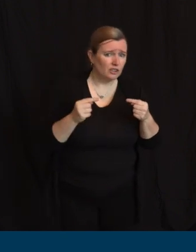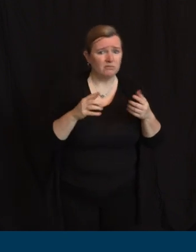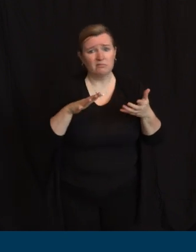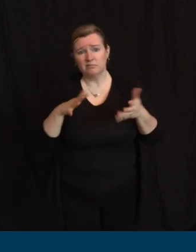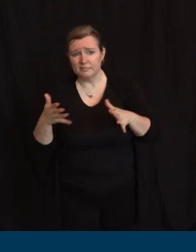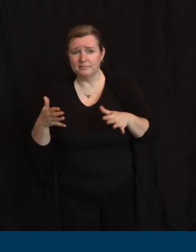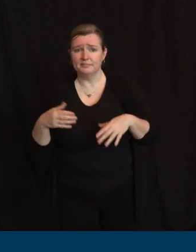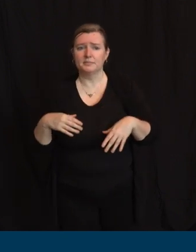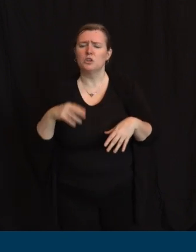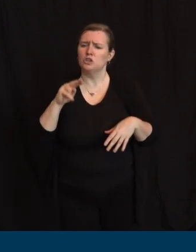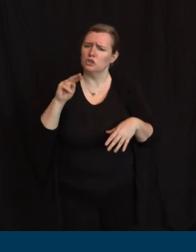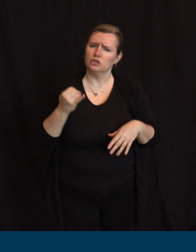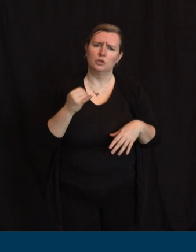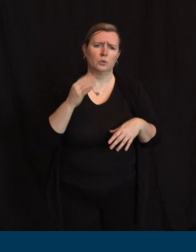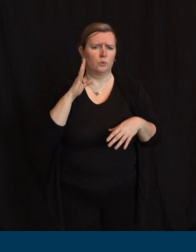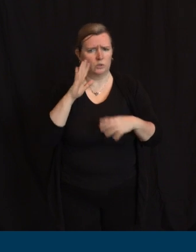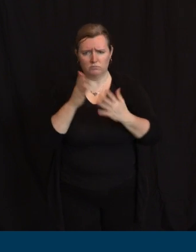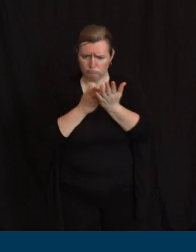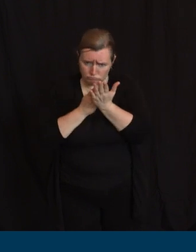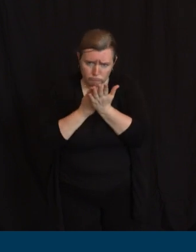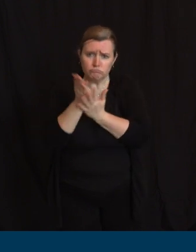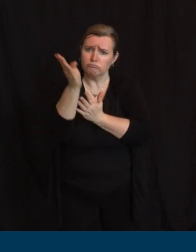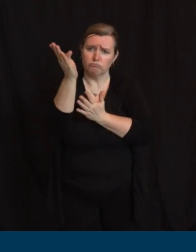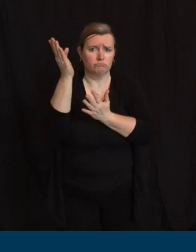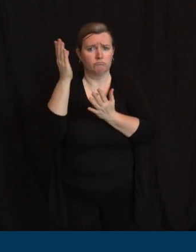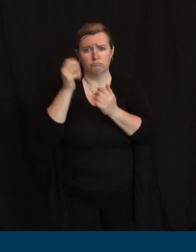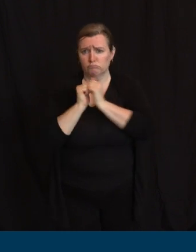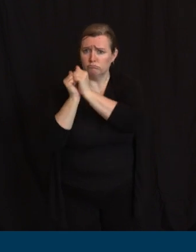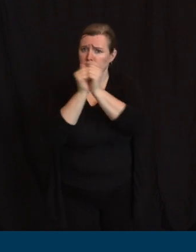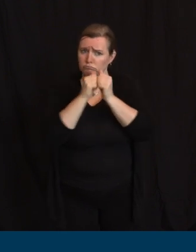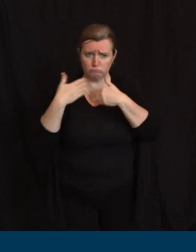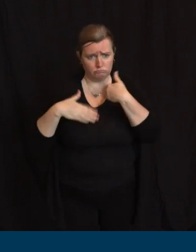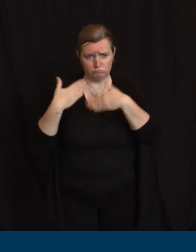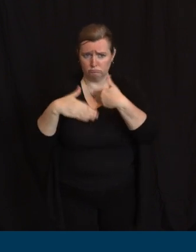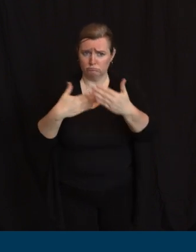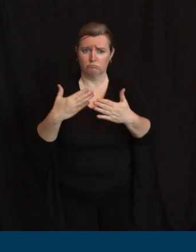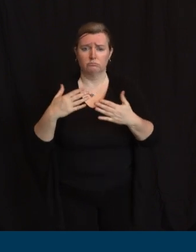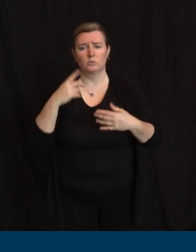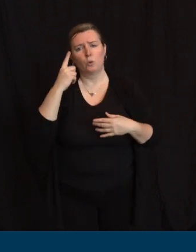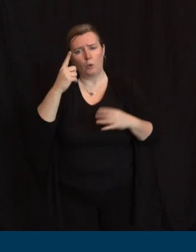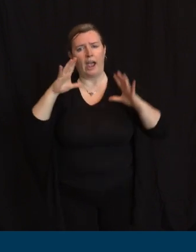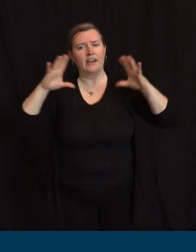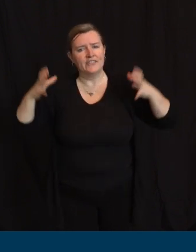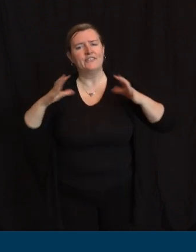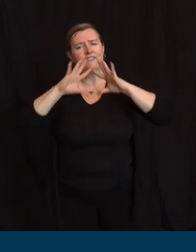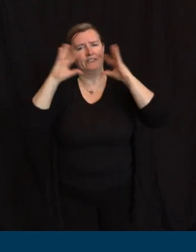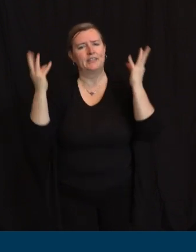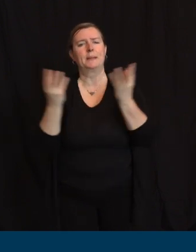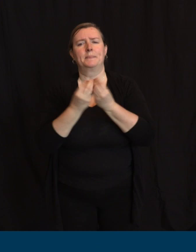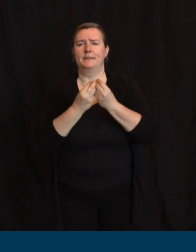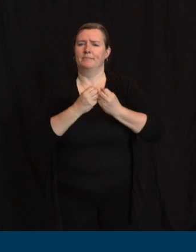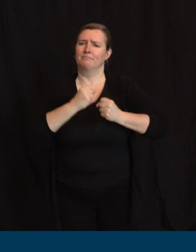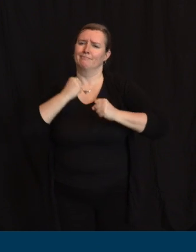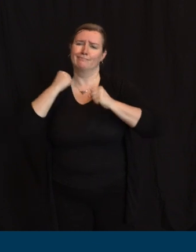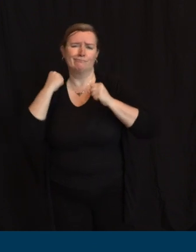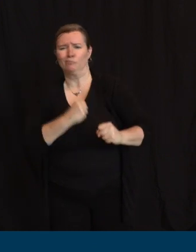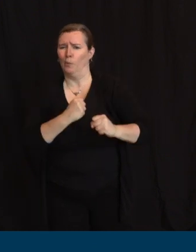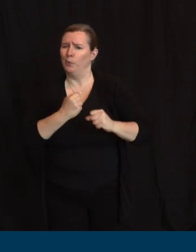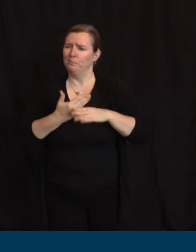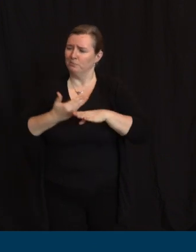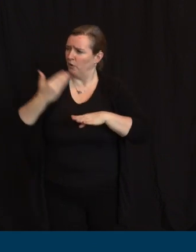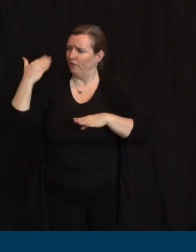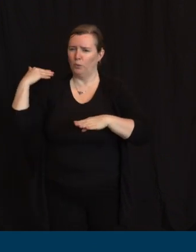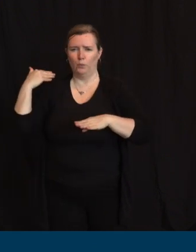get through this together as one extraordinary family, stronger than ever before.